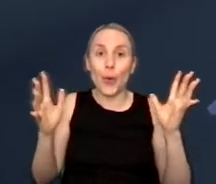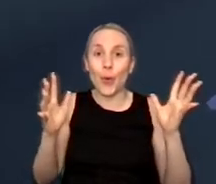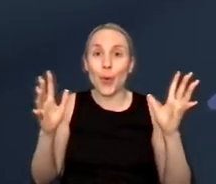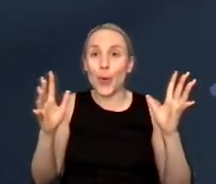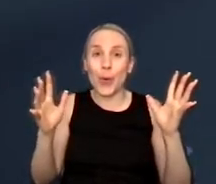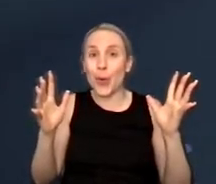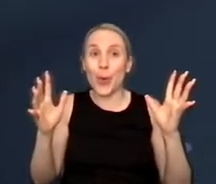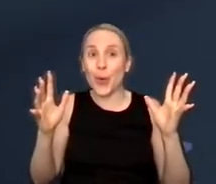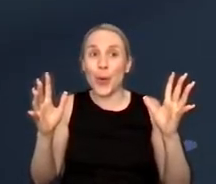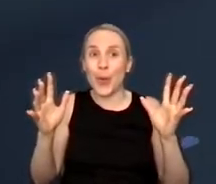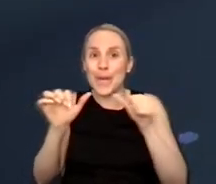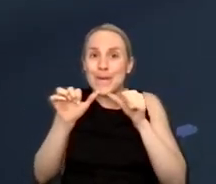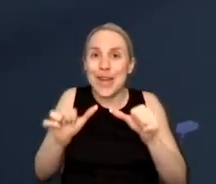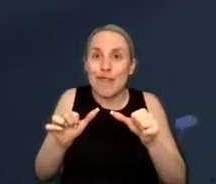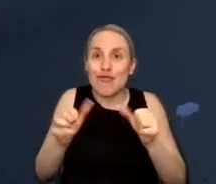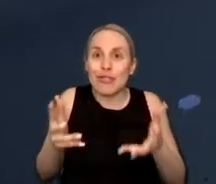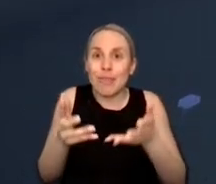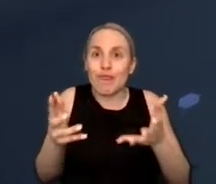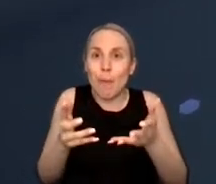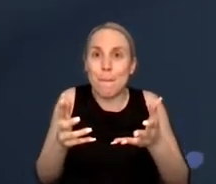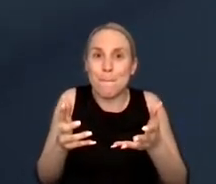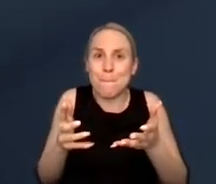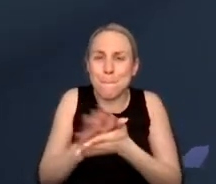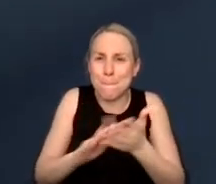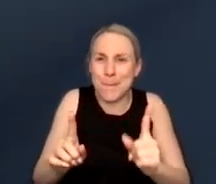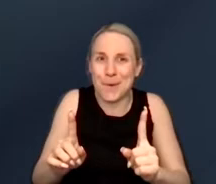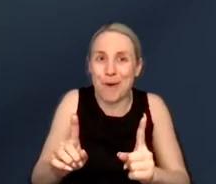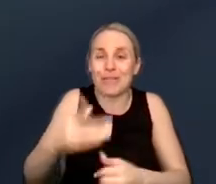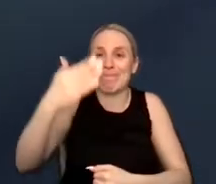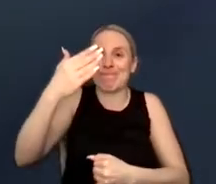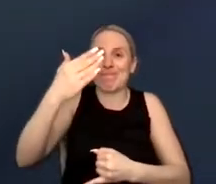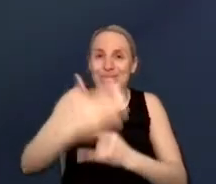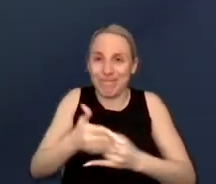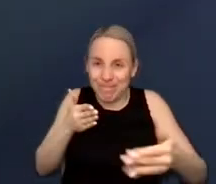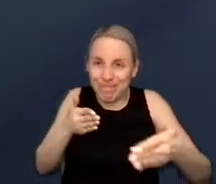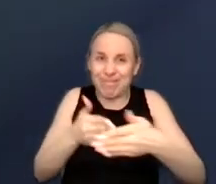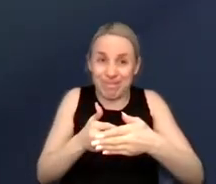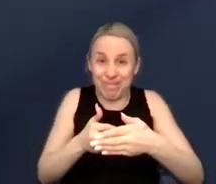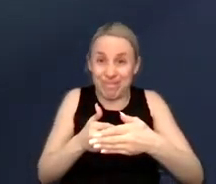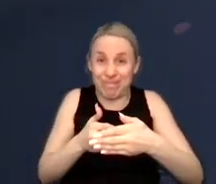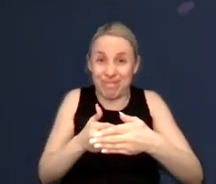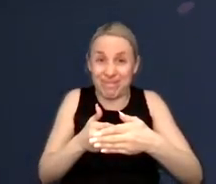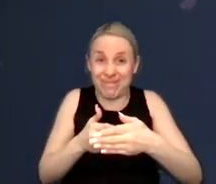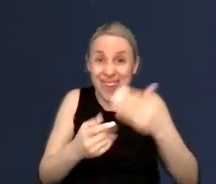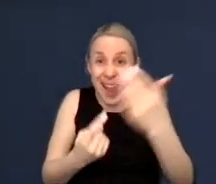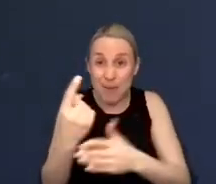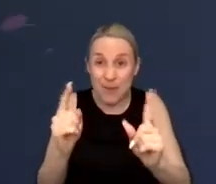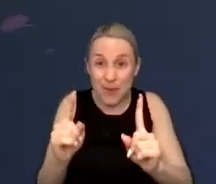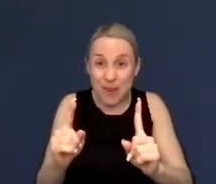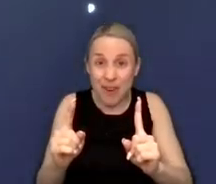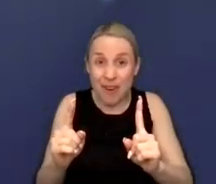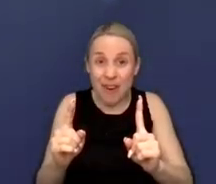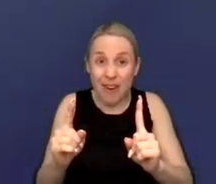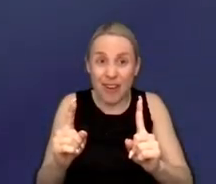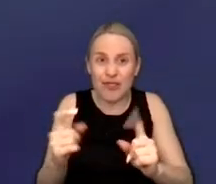prompt. So, when we reach dead ends, we get thrown weirder